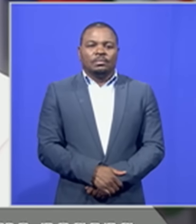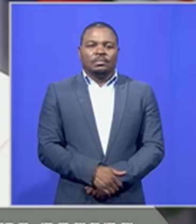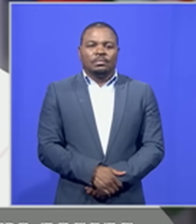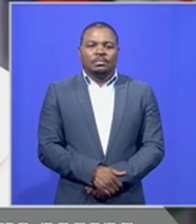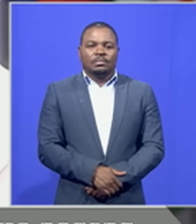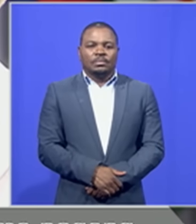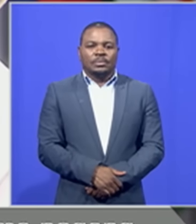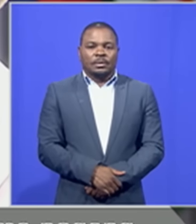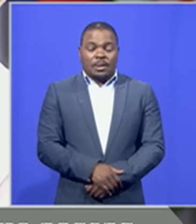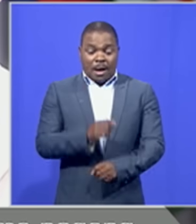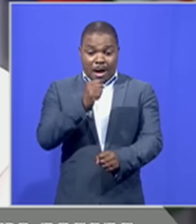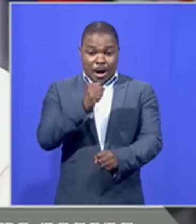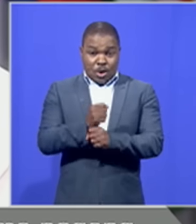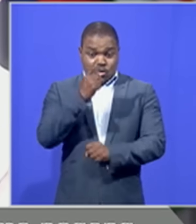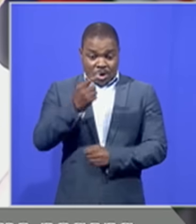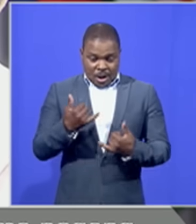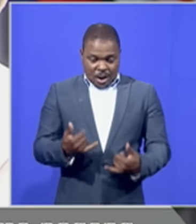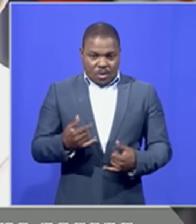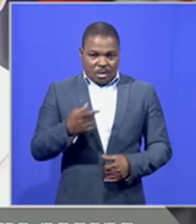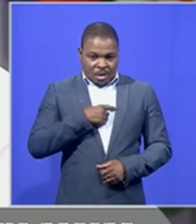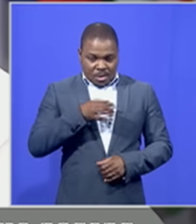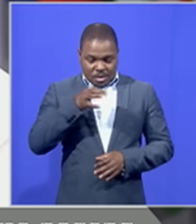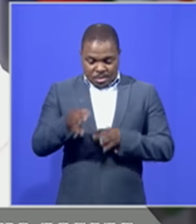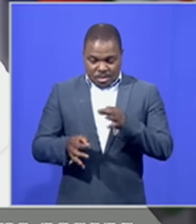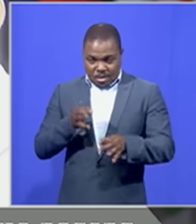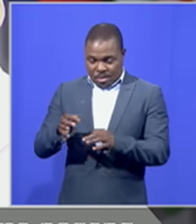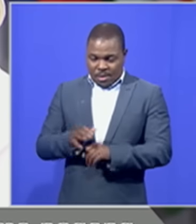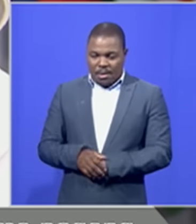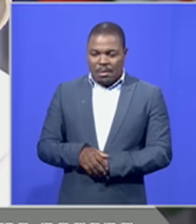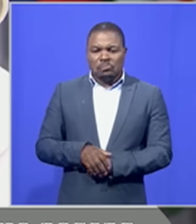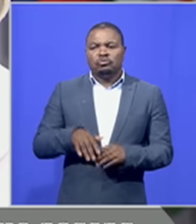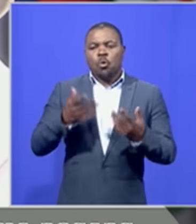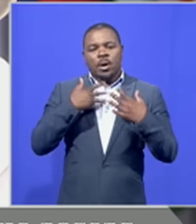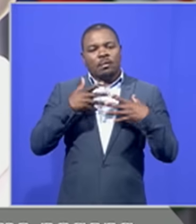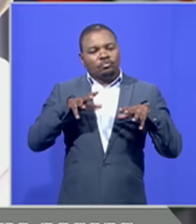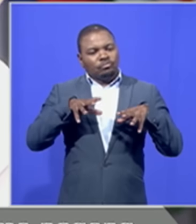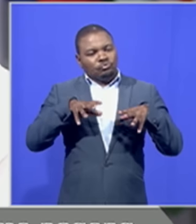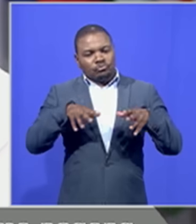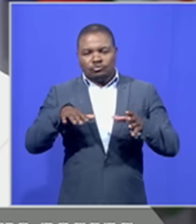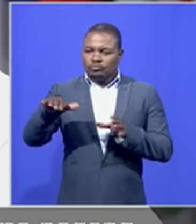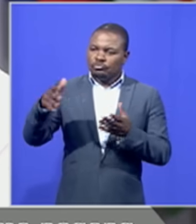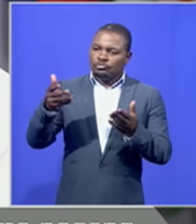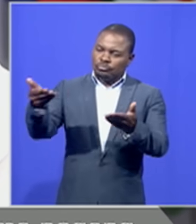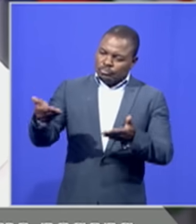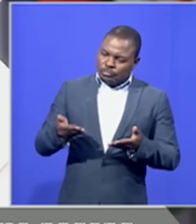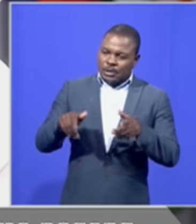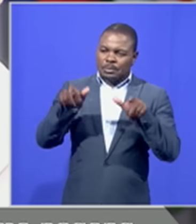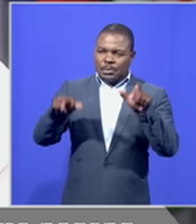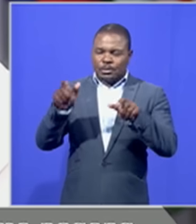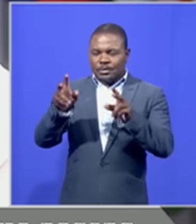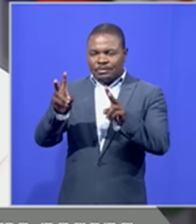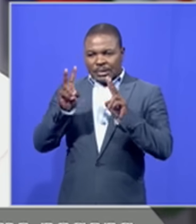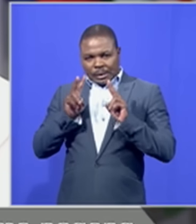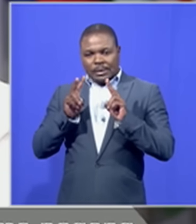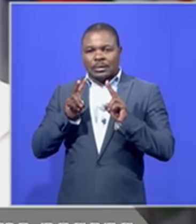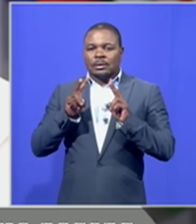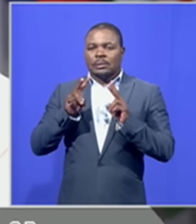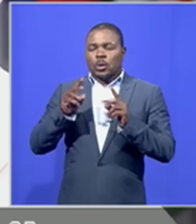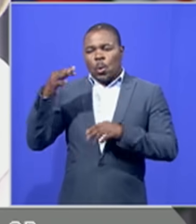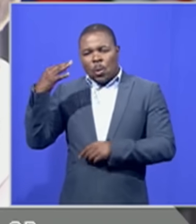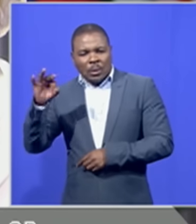Mo profenseng ya Gauteng ga re bua le wena yana ba amogela baeng di hotele jalo le jalo di tletse ti